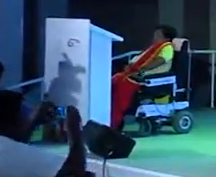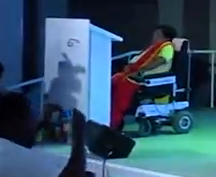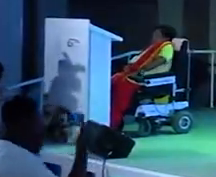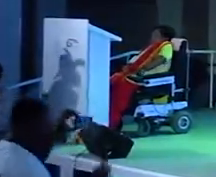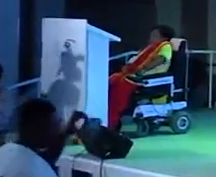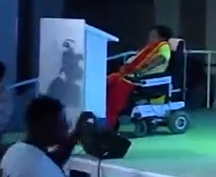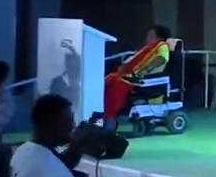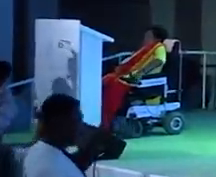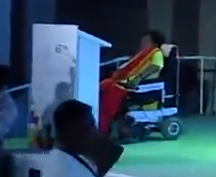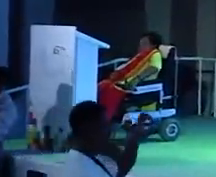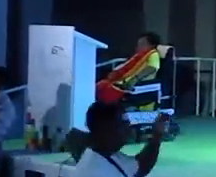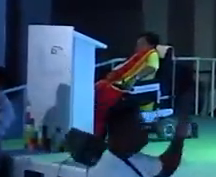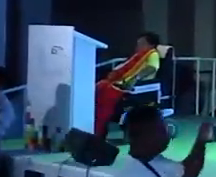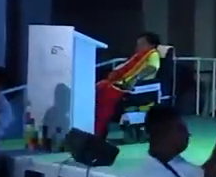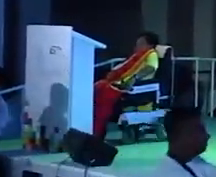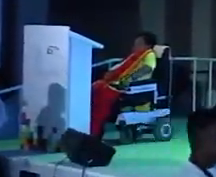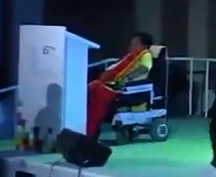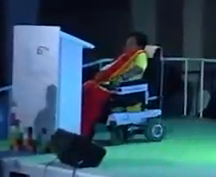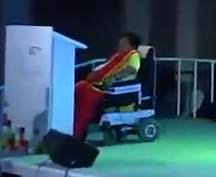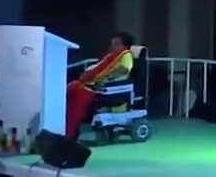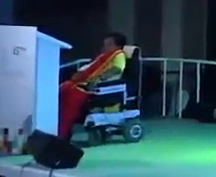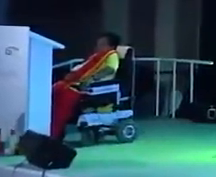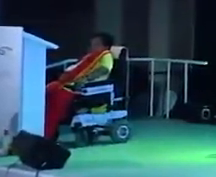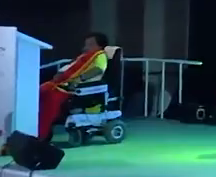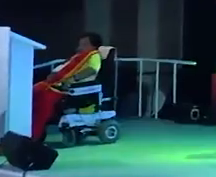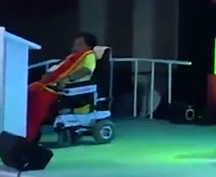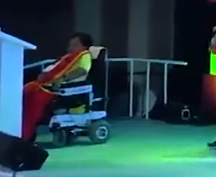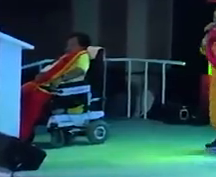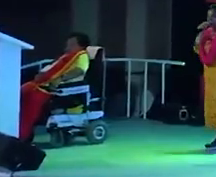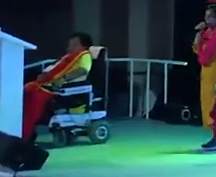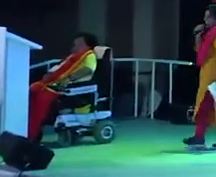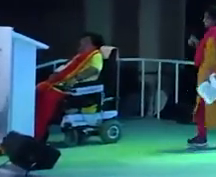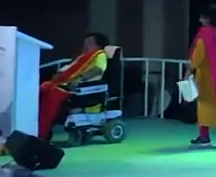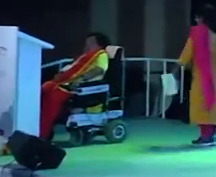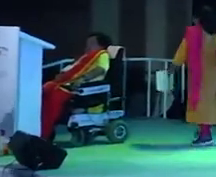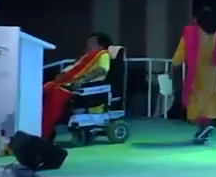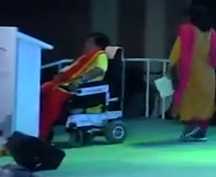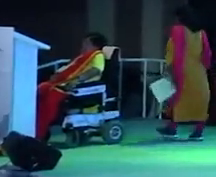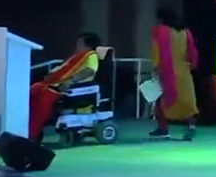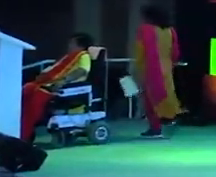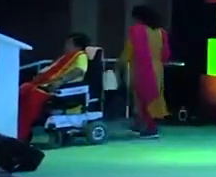wonderful opportunity. Thank you so much. We are so happy to be here. Thank you once again.